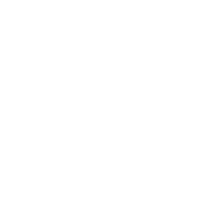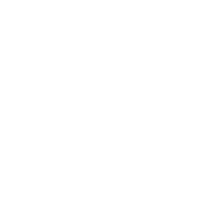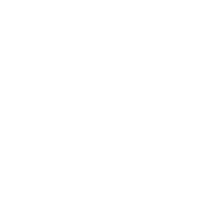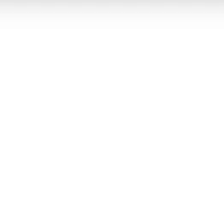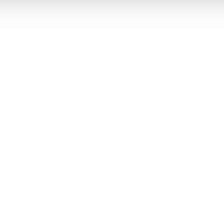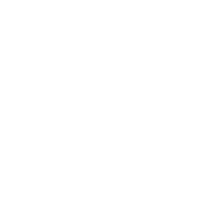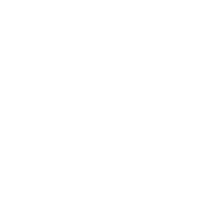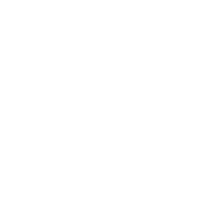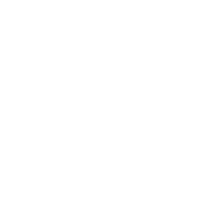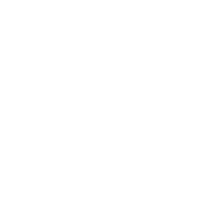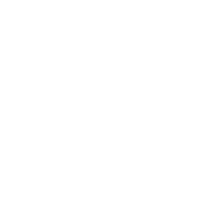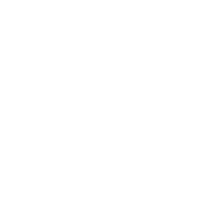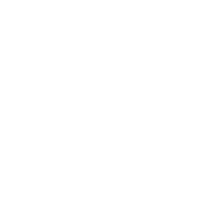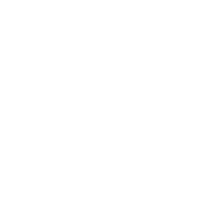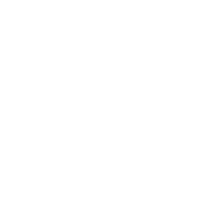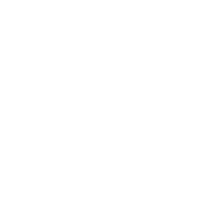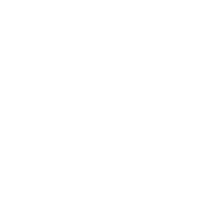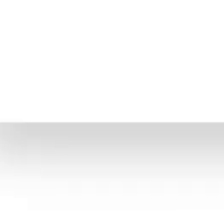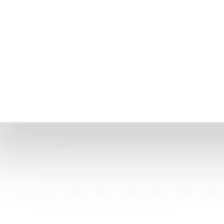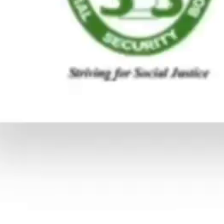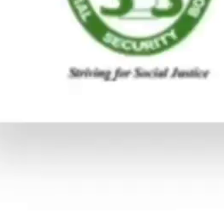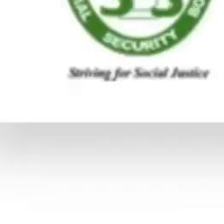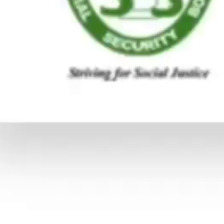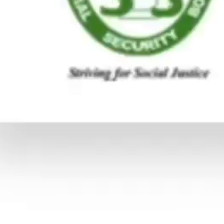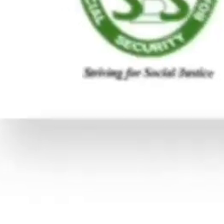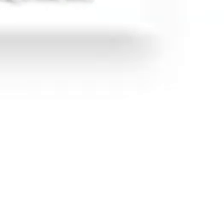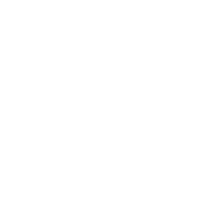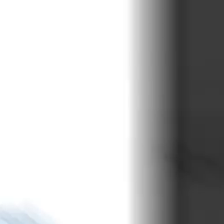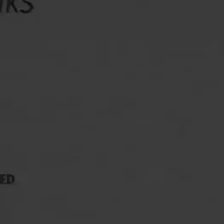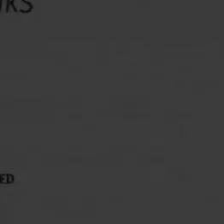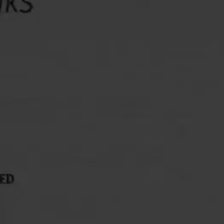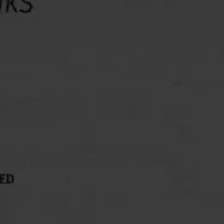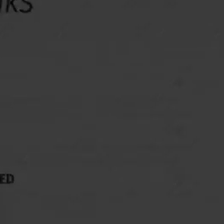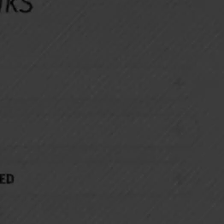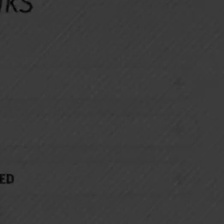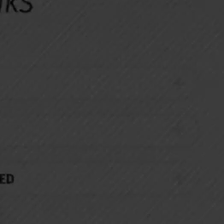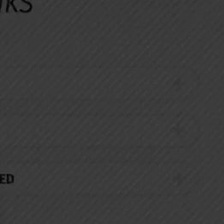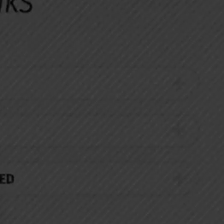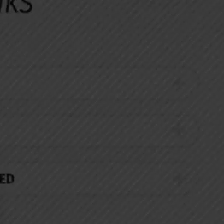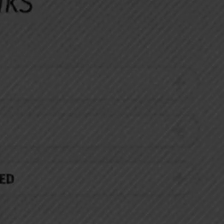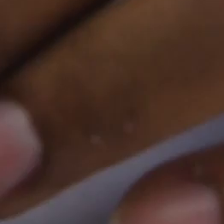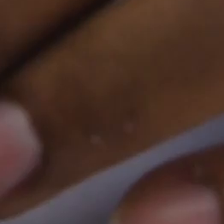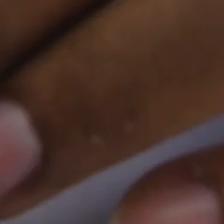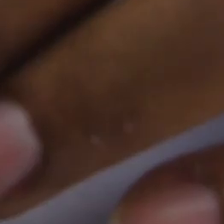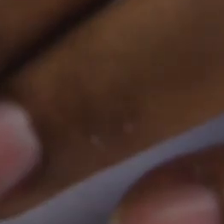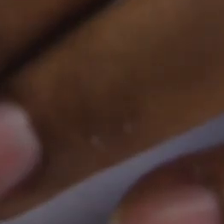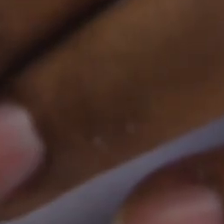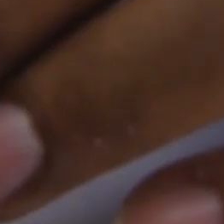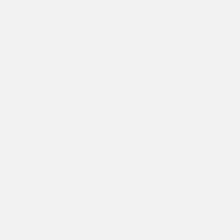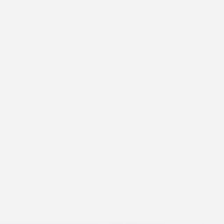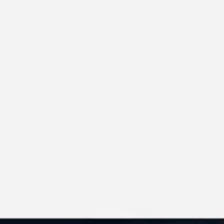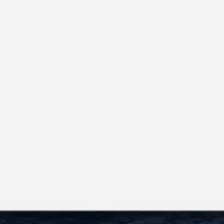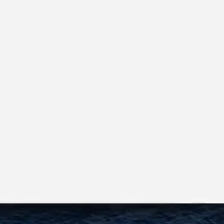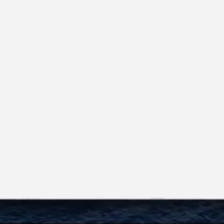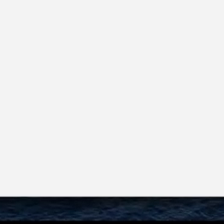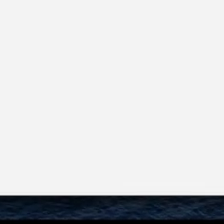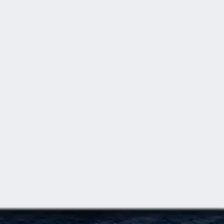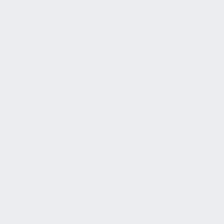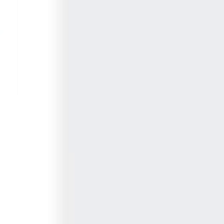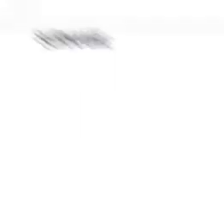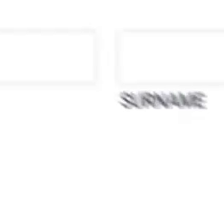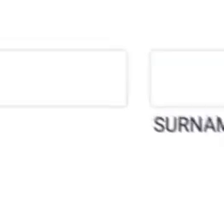www.socialsecurity.kn. This page contains important information regarding the fund. It also provides you with contact information in case you have